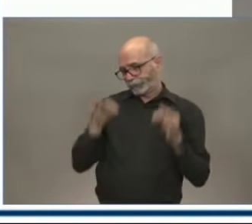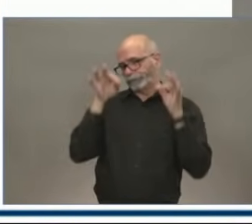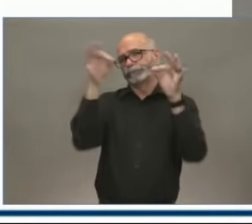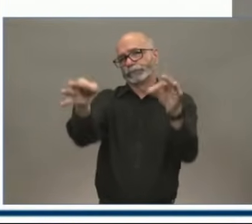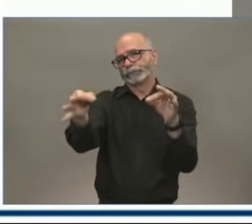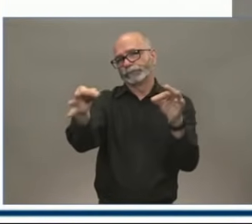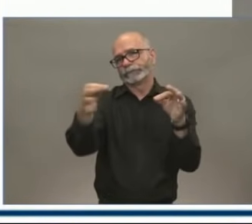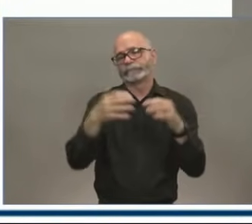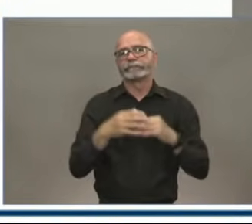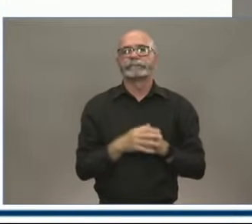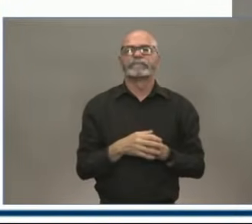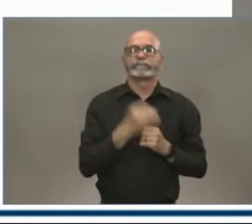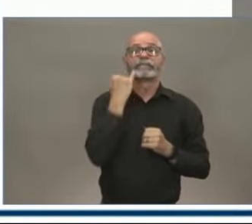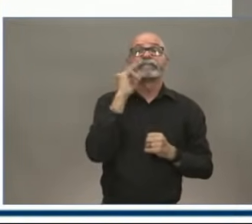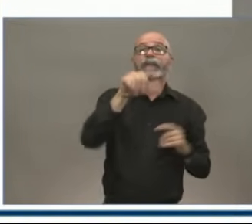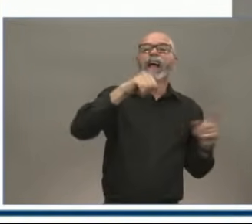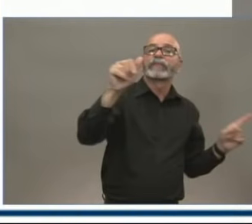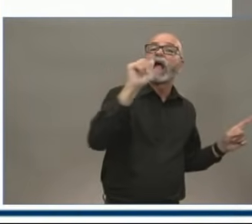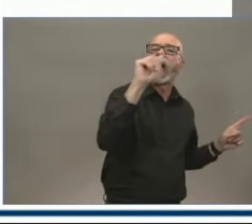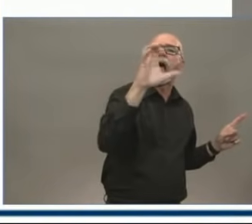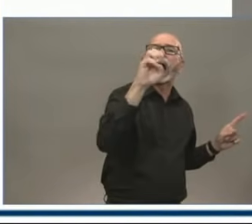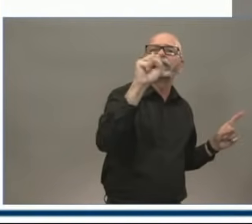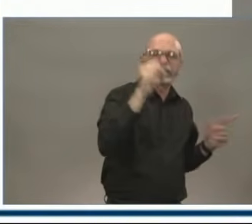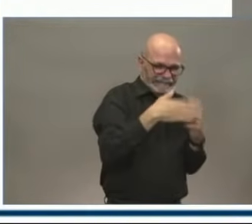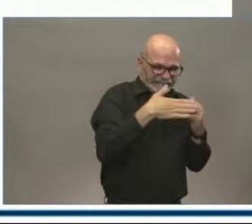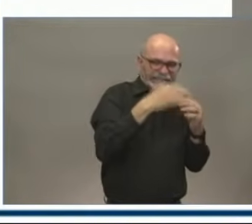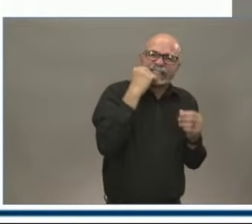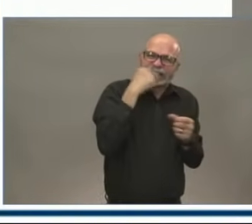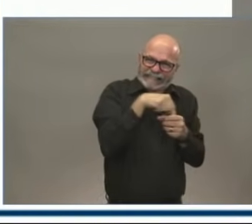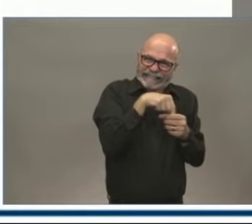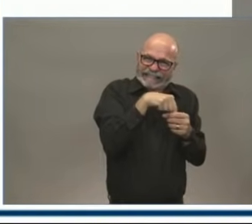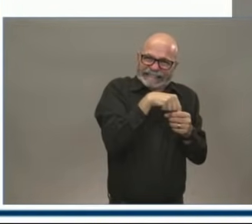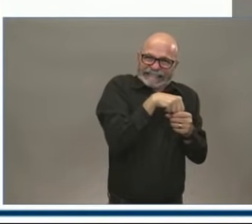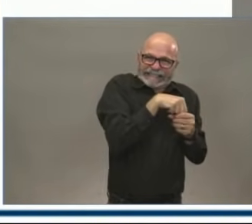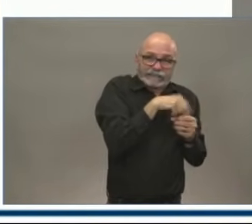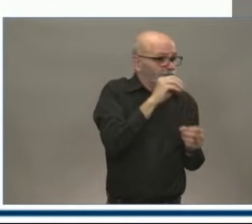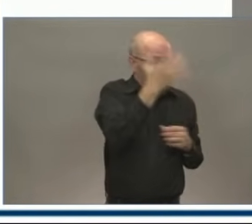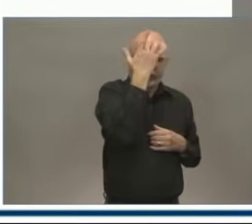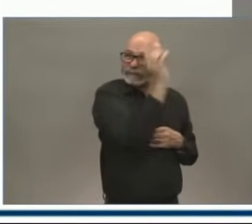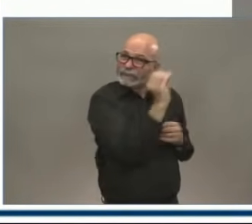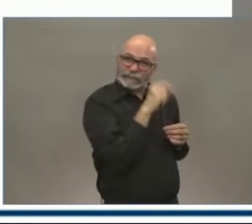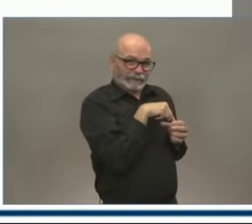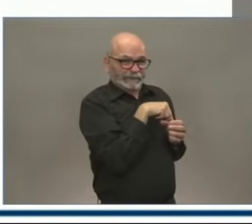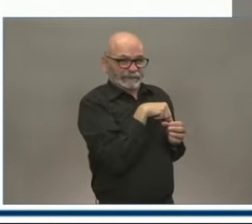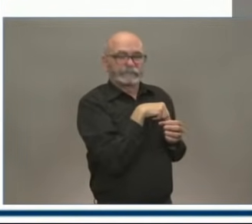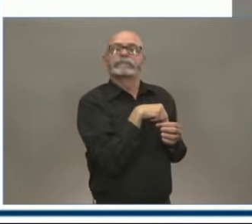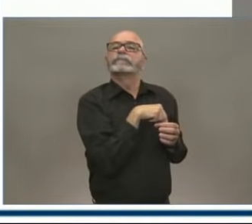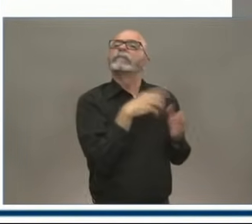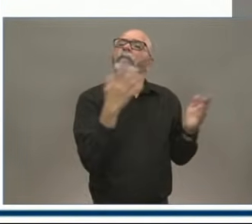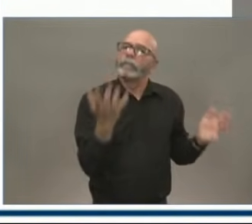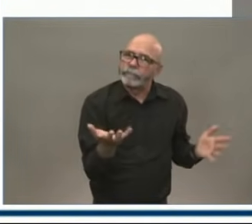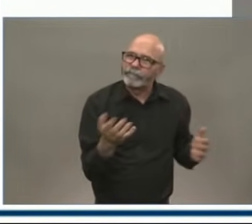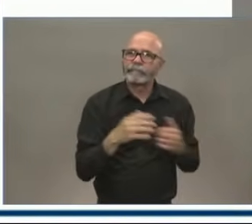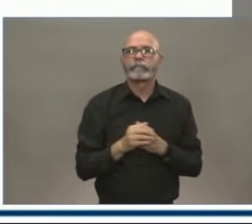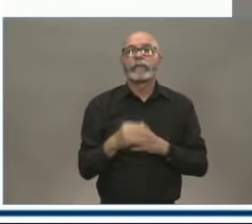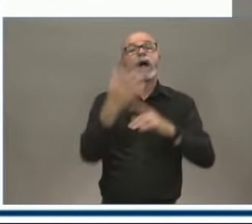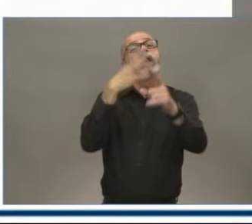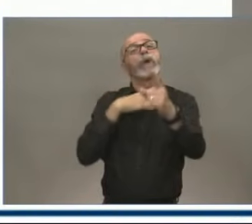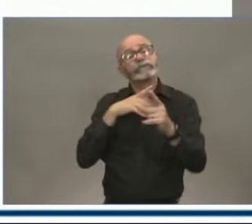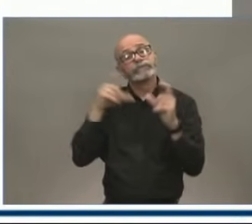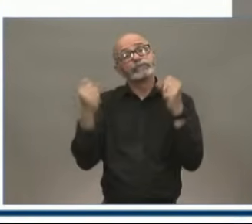of the affected Halifax areas. Many of those services can be also done online, like renewing your driver's license, your license